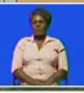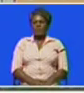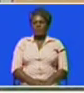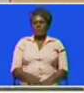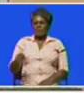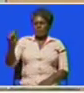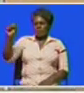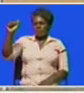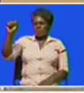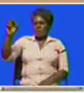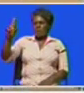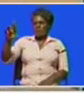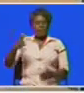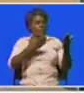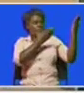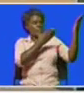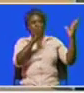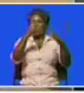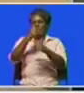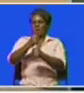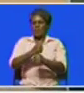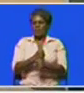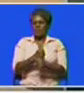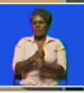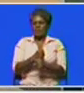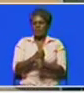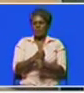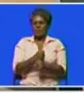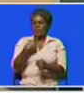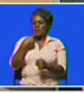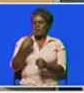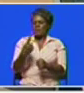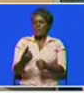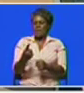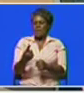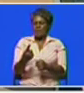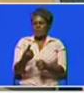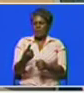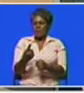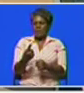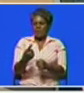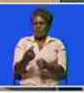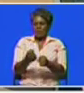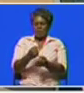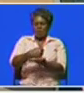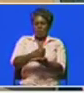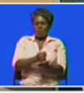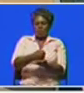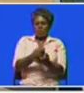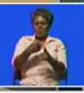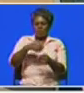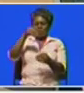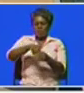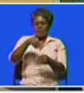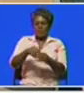SAFRAN Identity Company and Morpho Chief Operating Officer Frederick Baylor told AFP that a systems audit undertaken with help from external